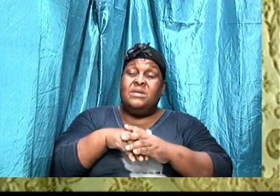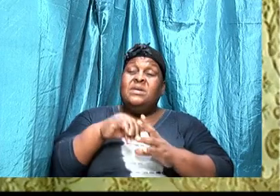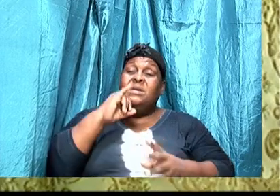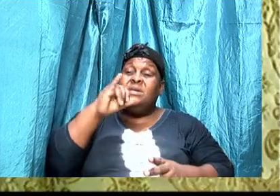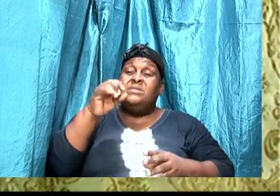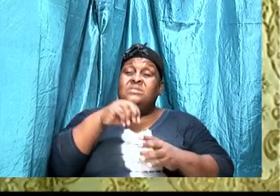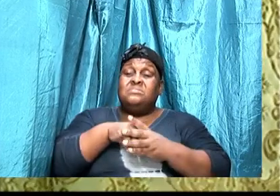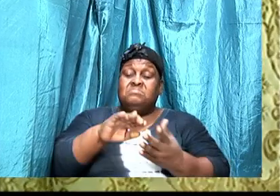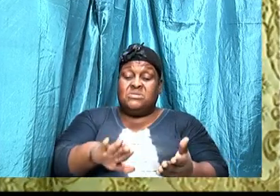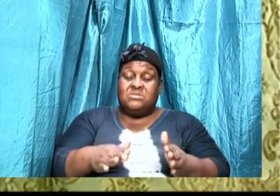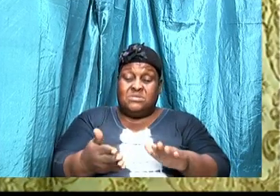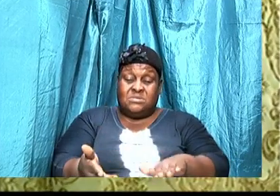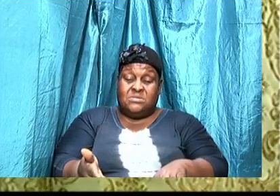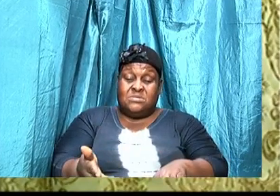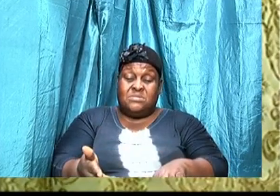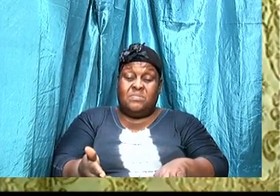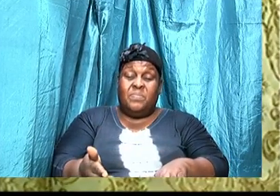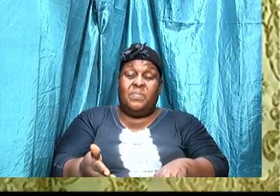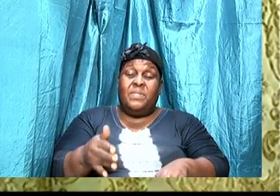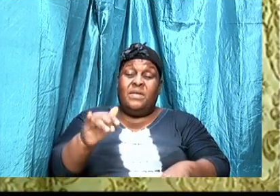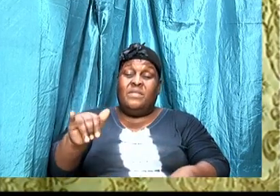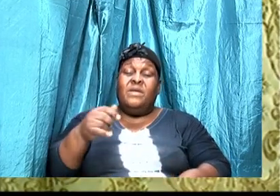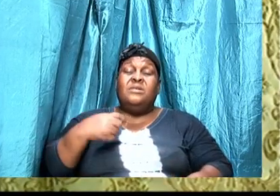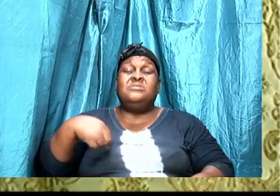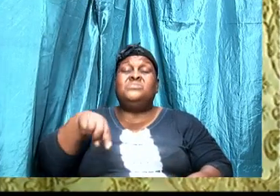it is in our death that